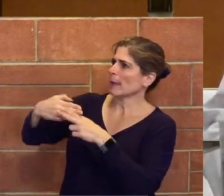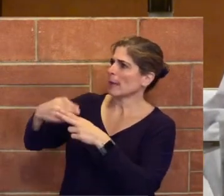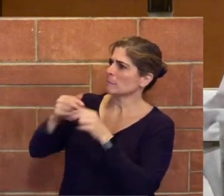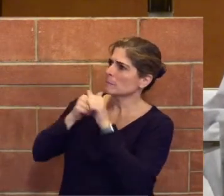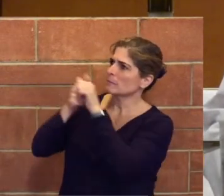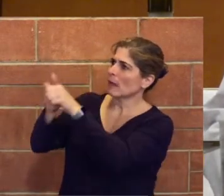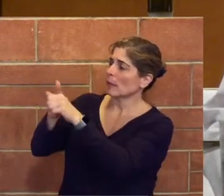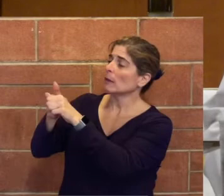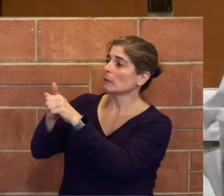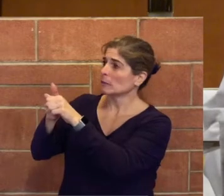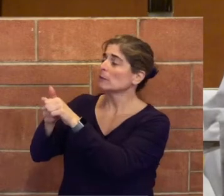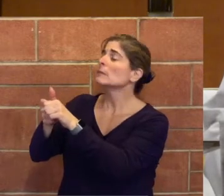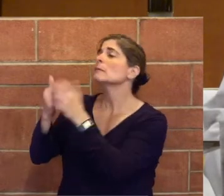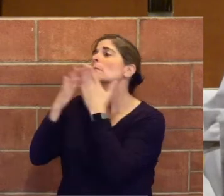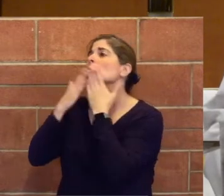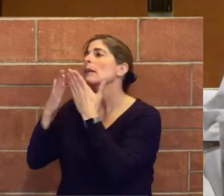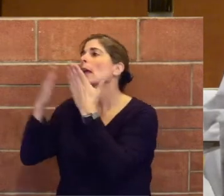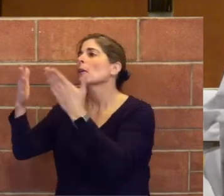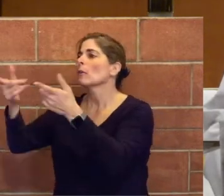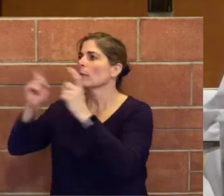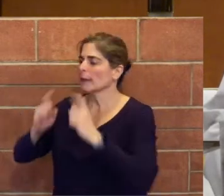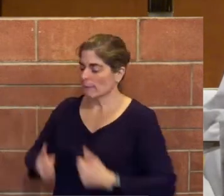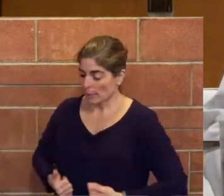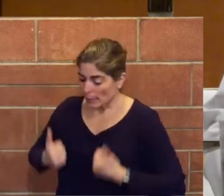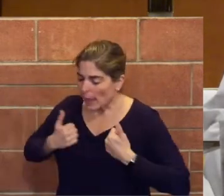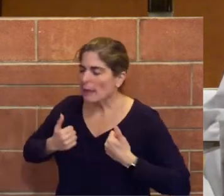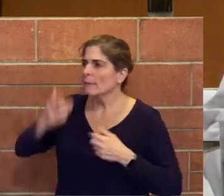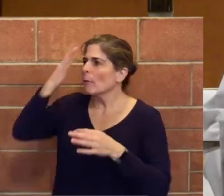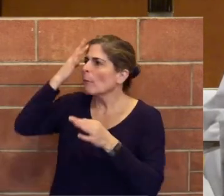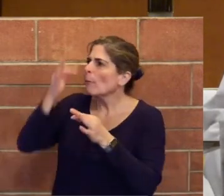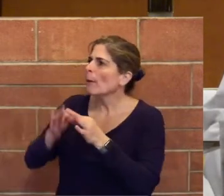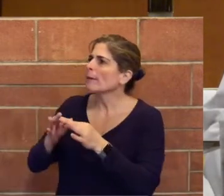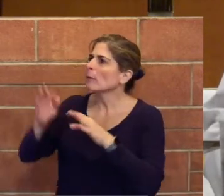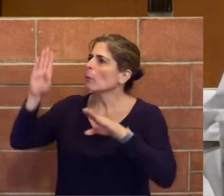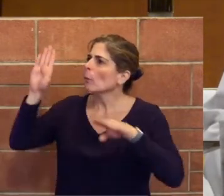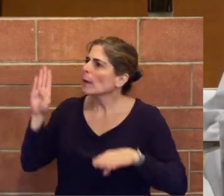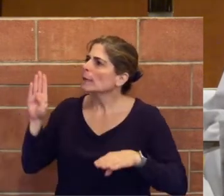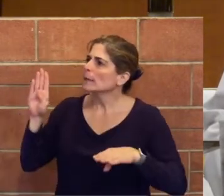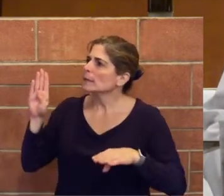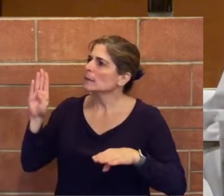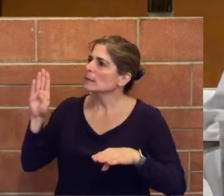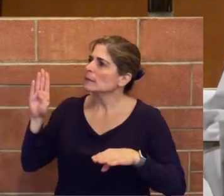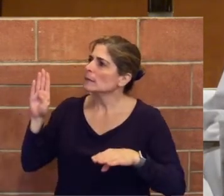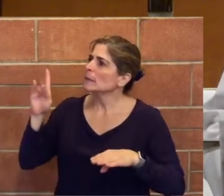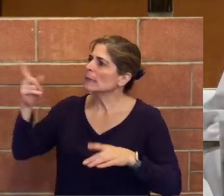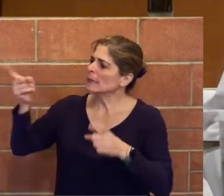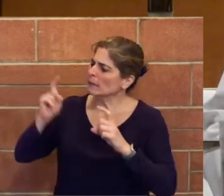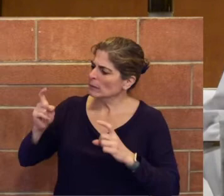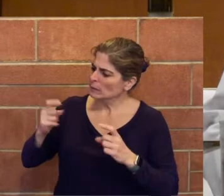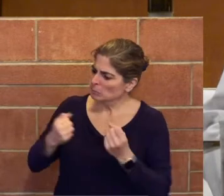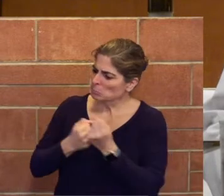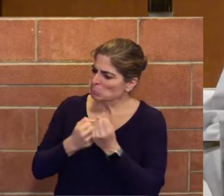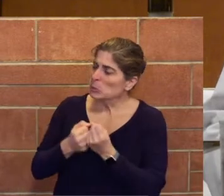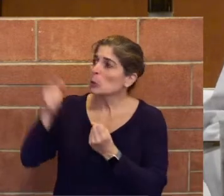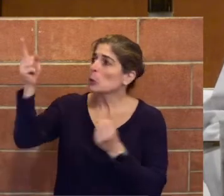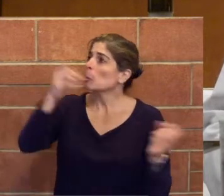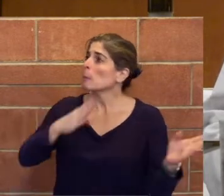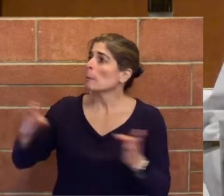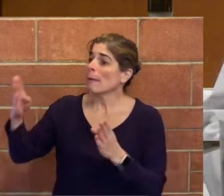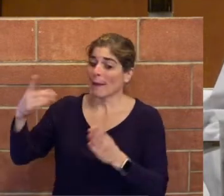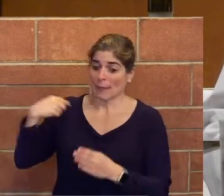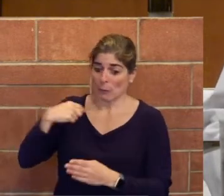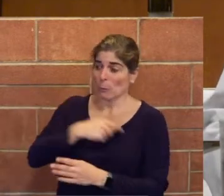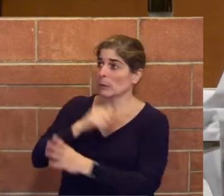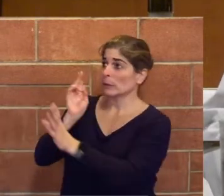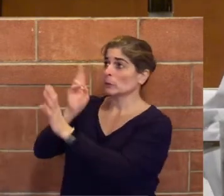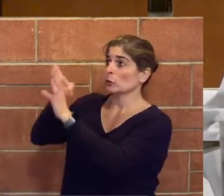death. We thank you for their lives of faithful witness. Assure us that you prepare a place for us at the